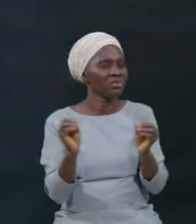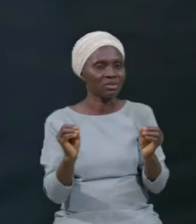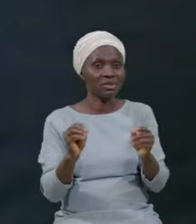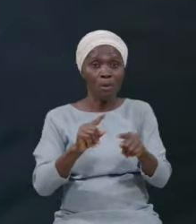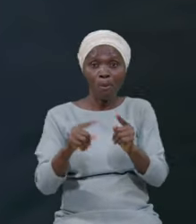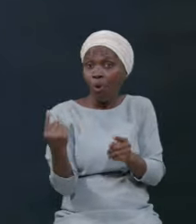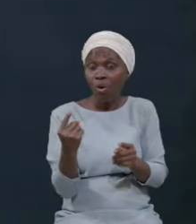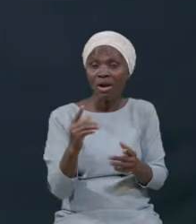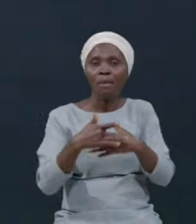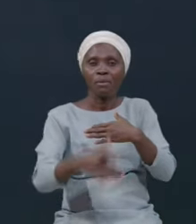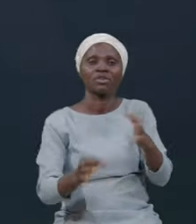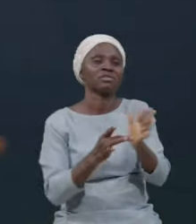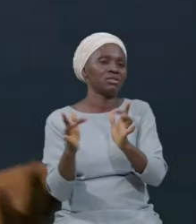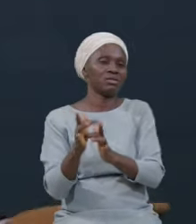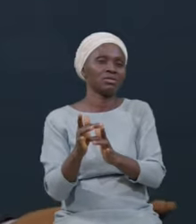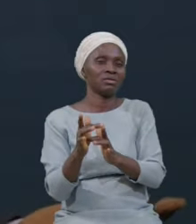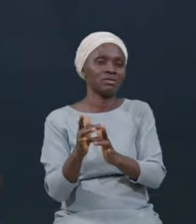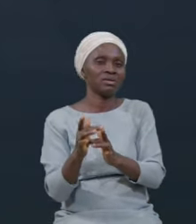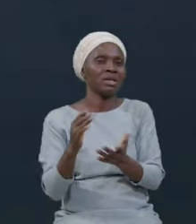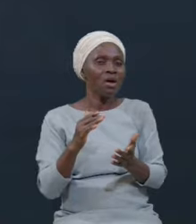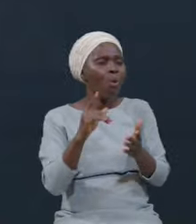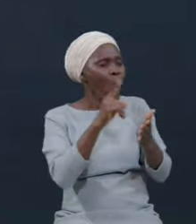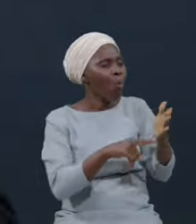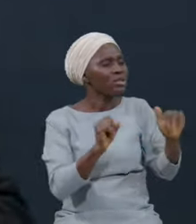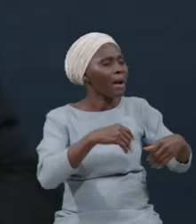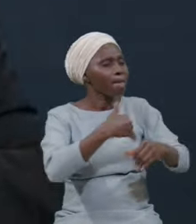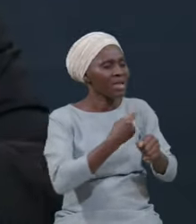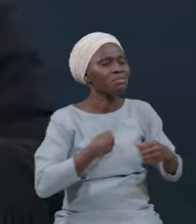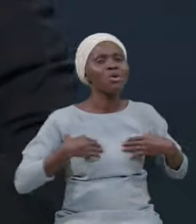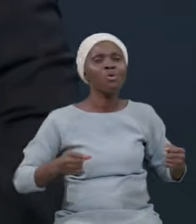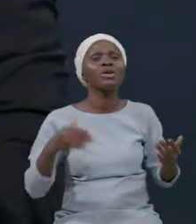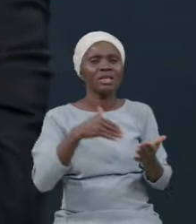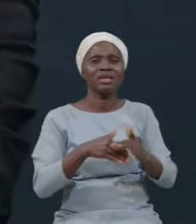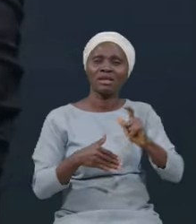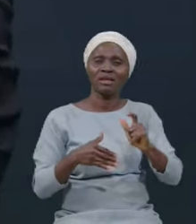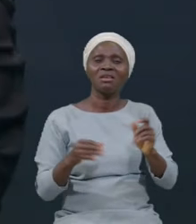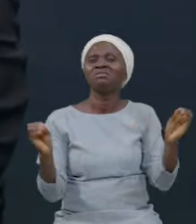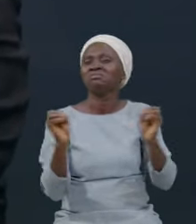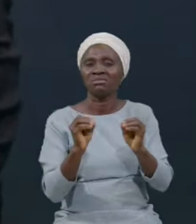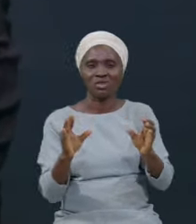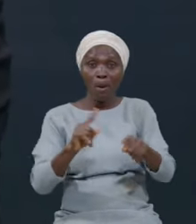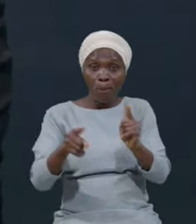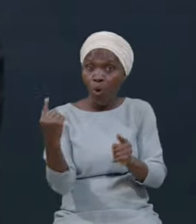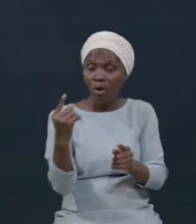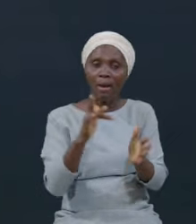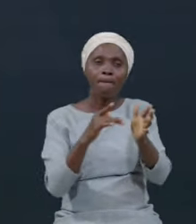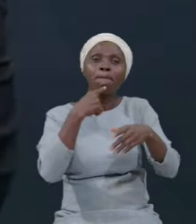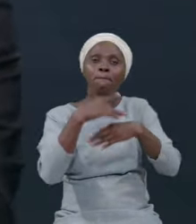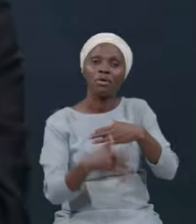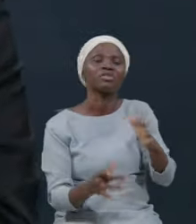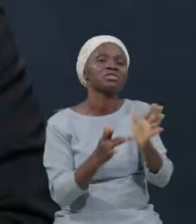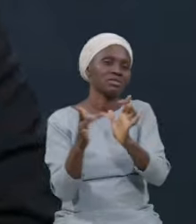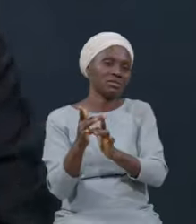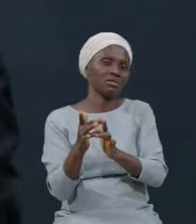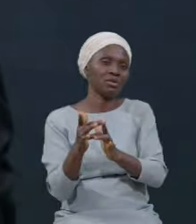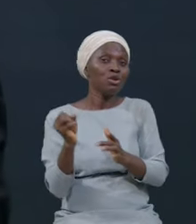me whole again? Nothing but the blood of Jesus. So the Lord commands you. He